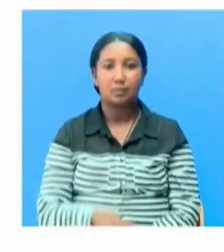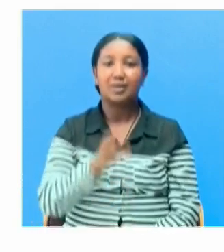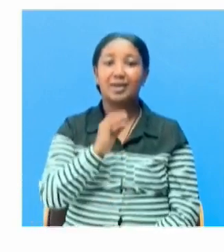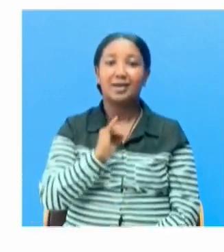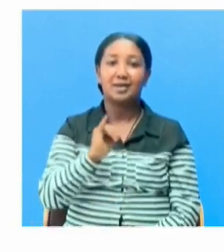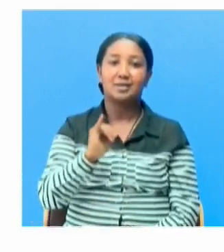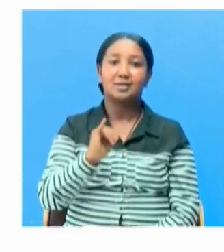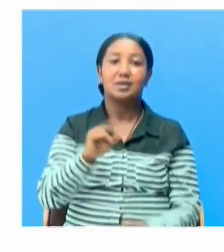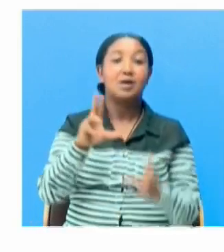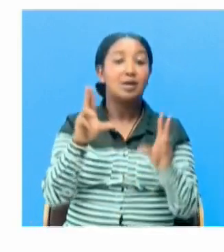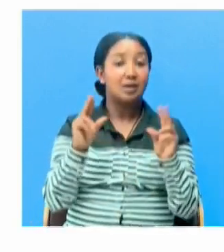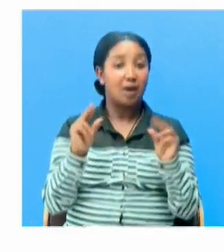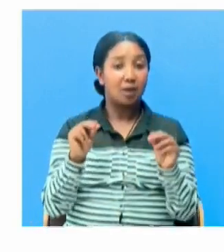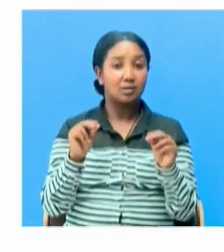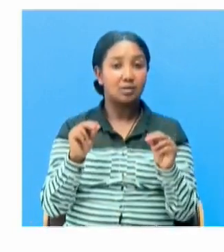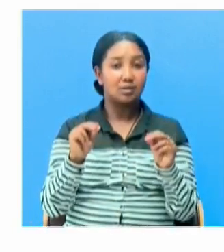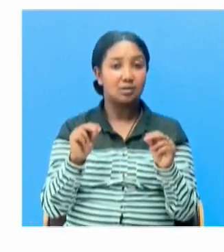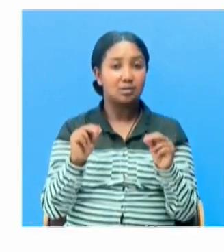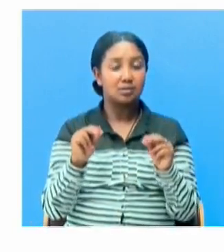is not,